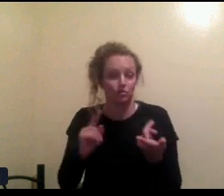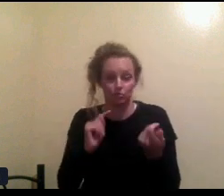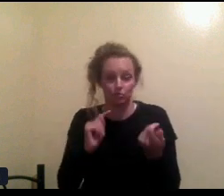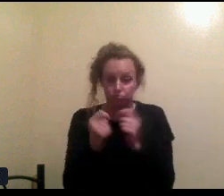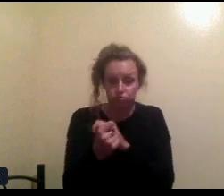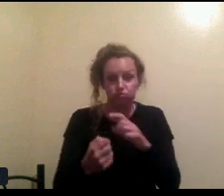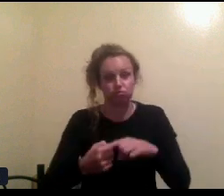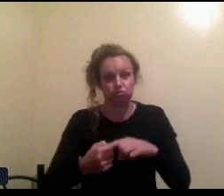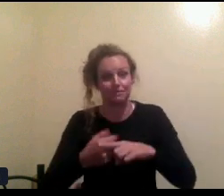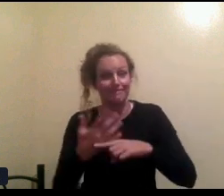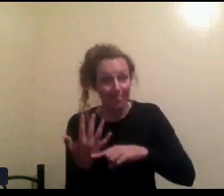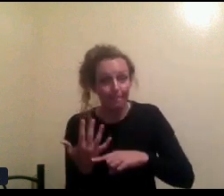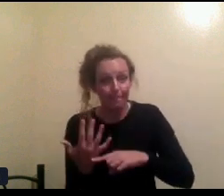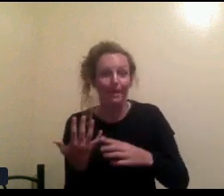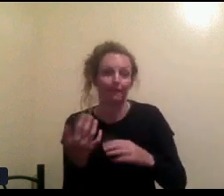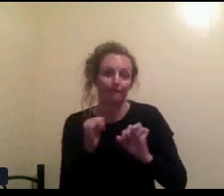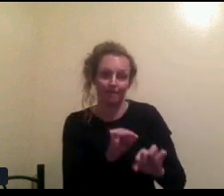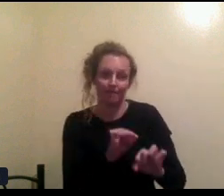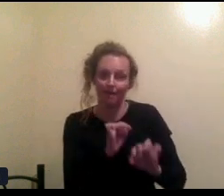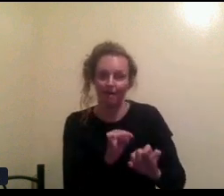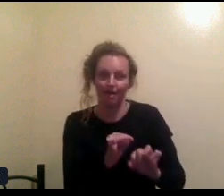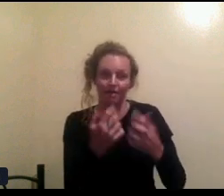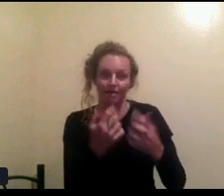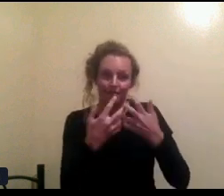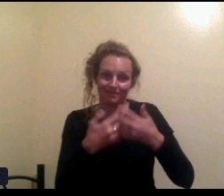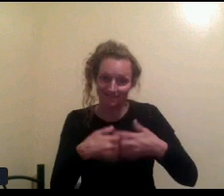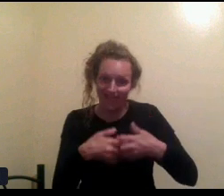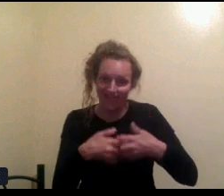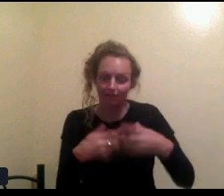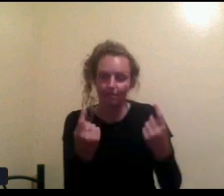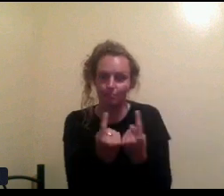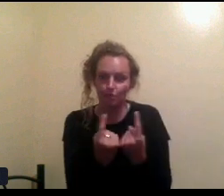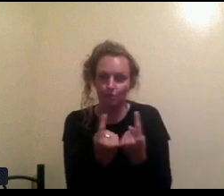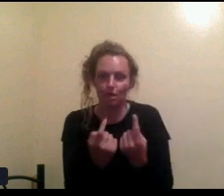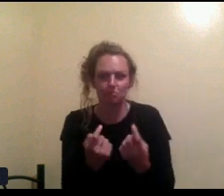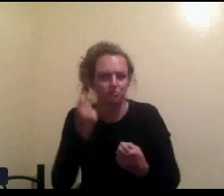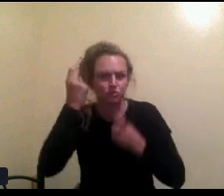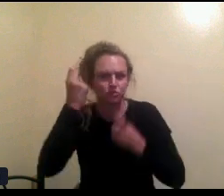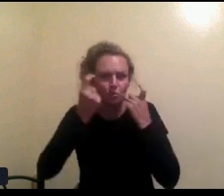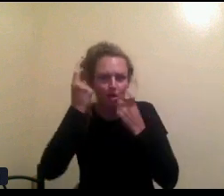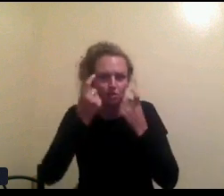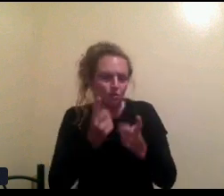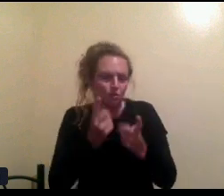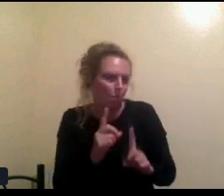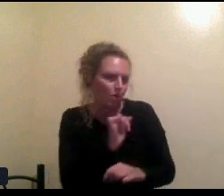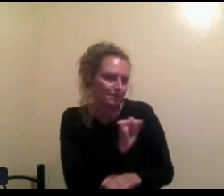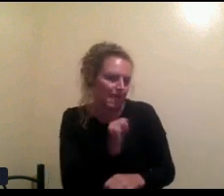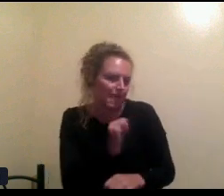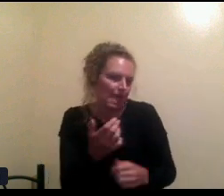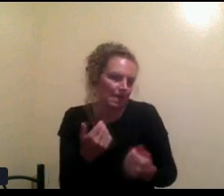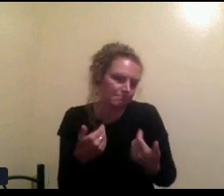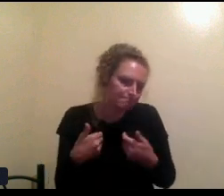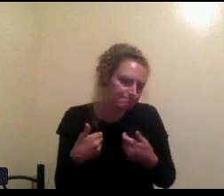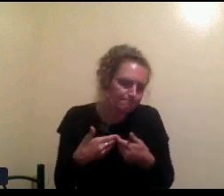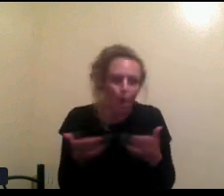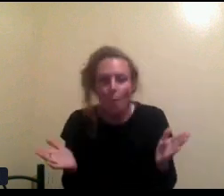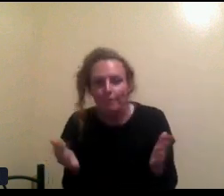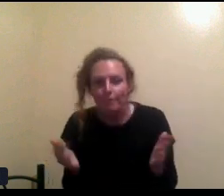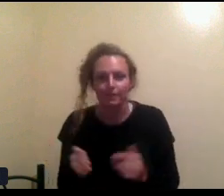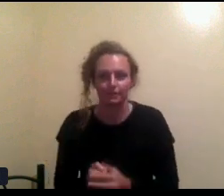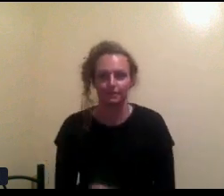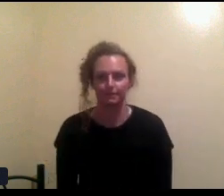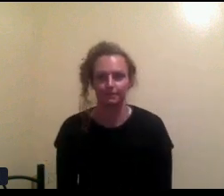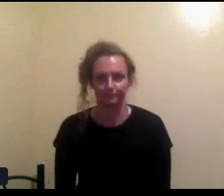of marketing and PR opportunities you're doing. I just wondered, what's the kind of reception that you have when you are able to speak to kind of